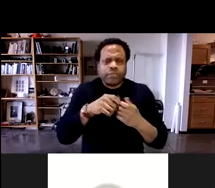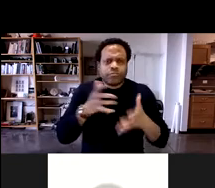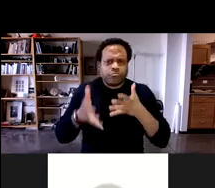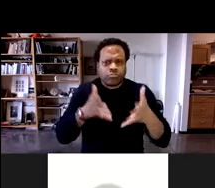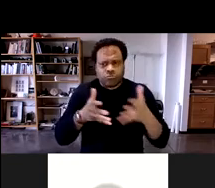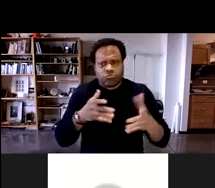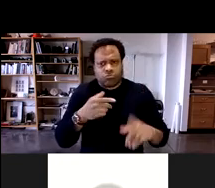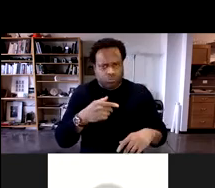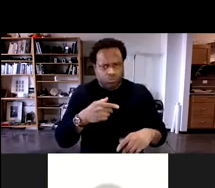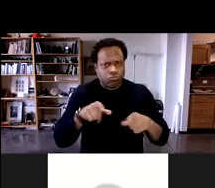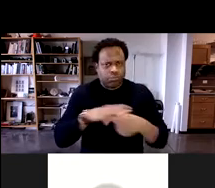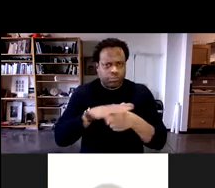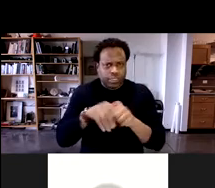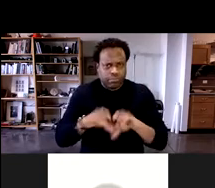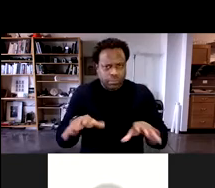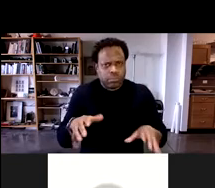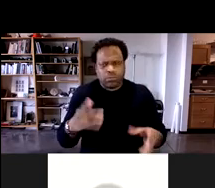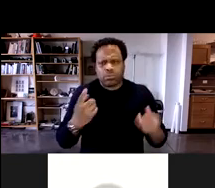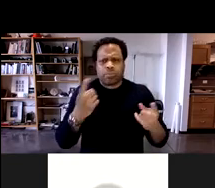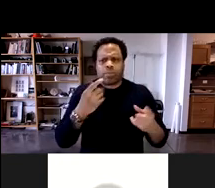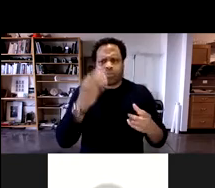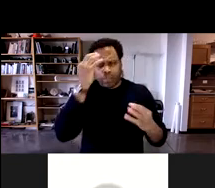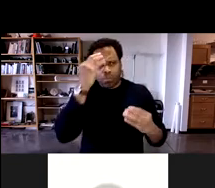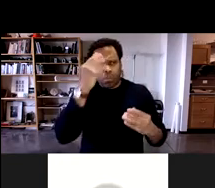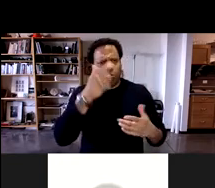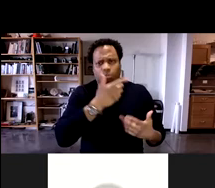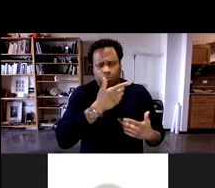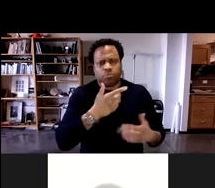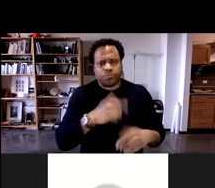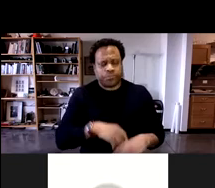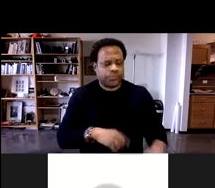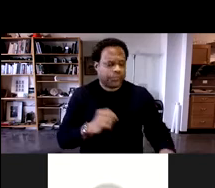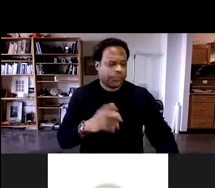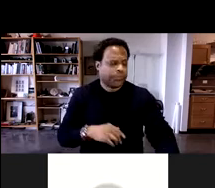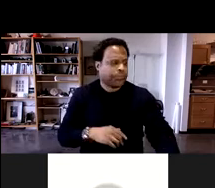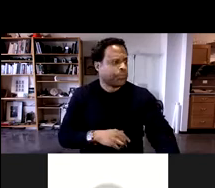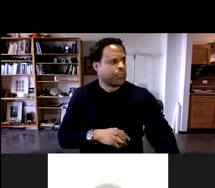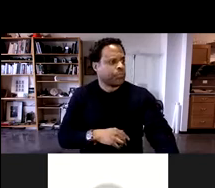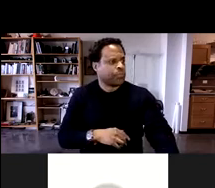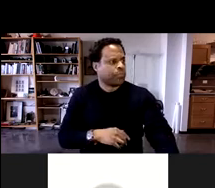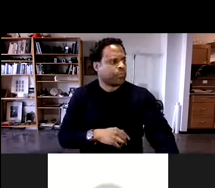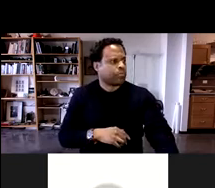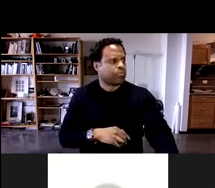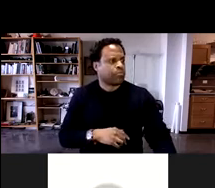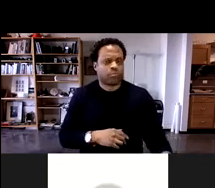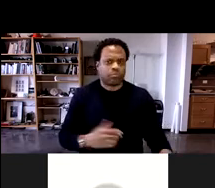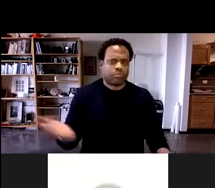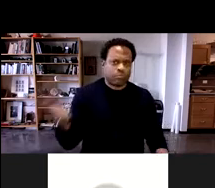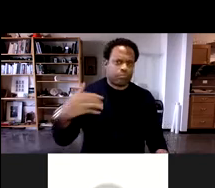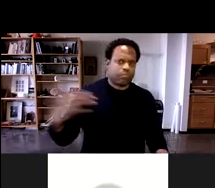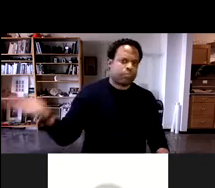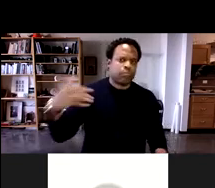So now I just want to focus on the specific gestures that we can use during this pandemic and think about when we might be able to use